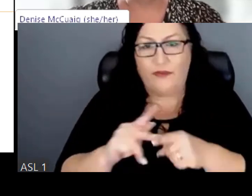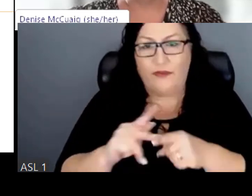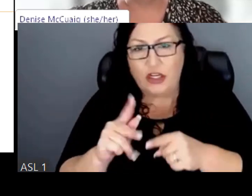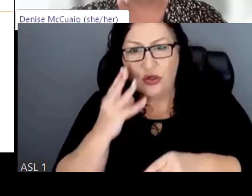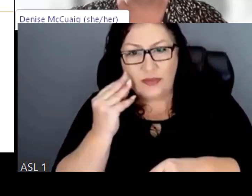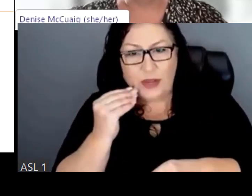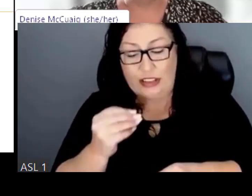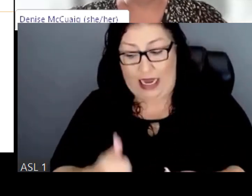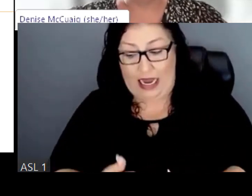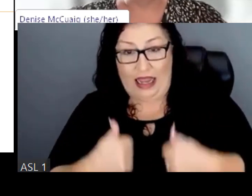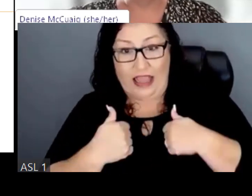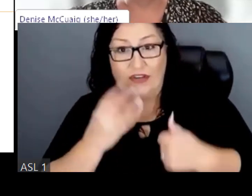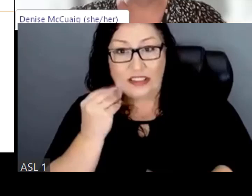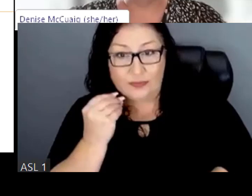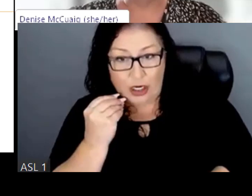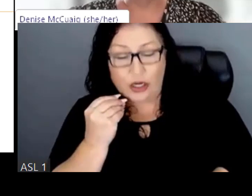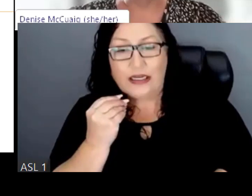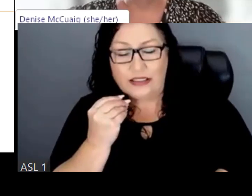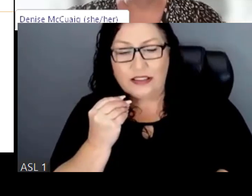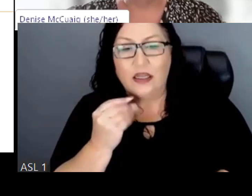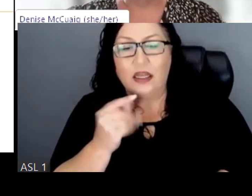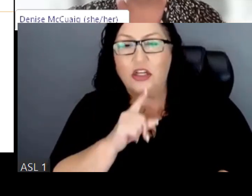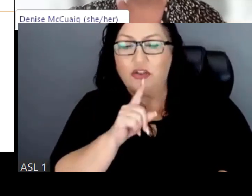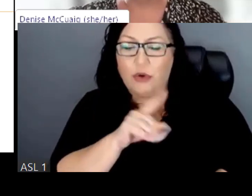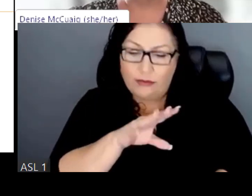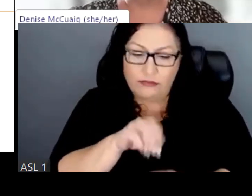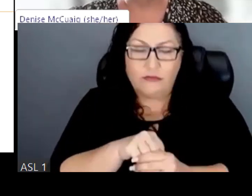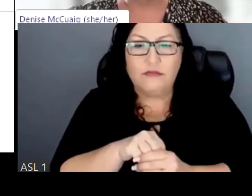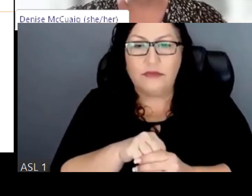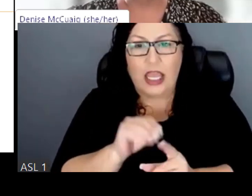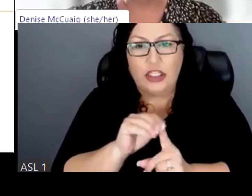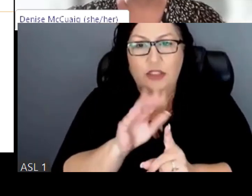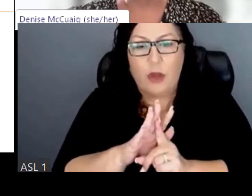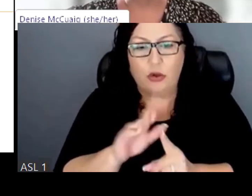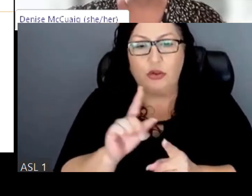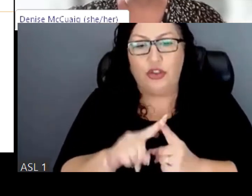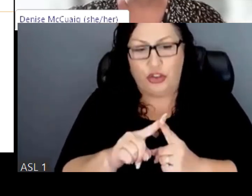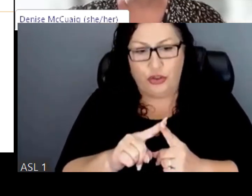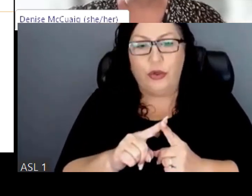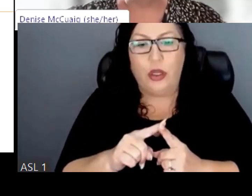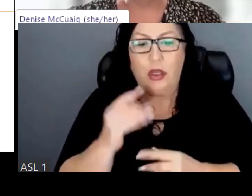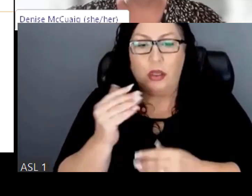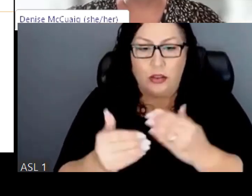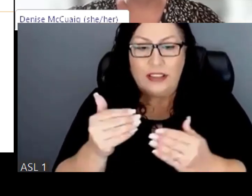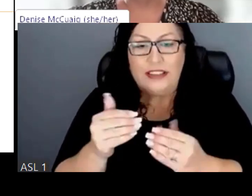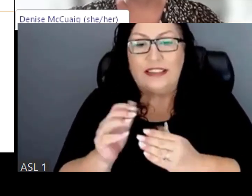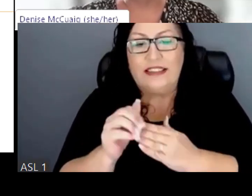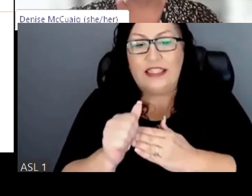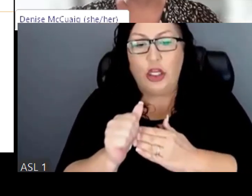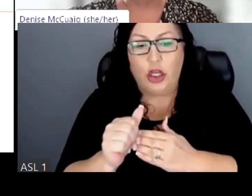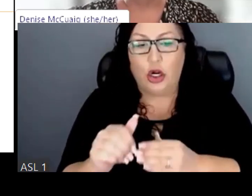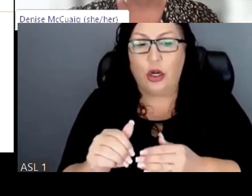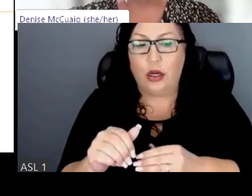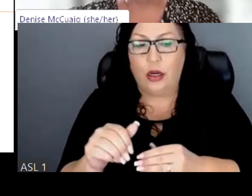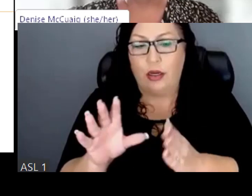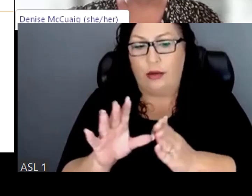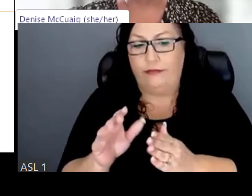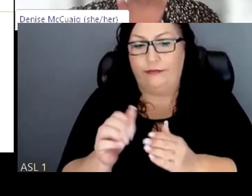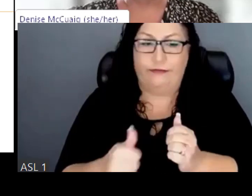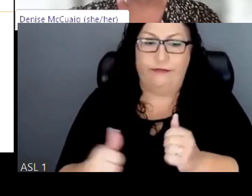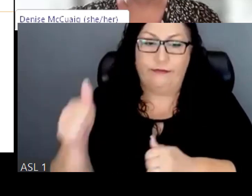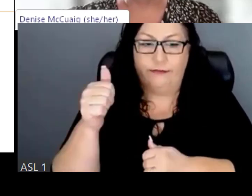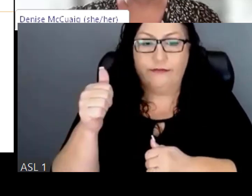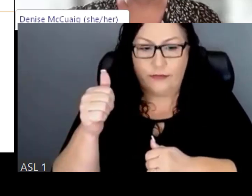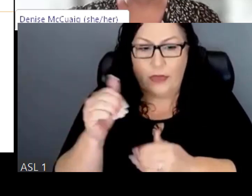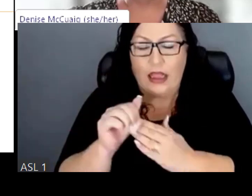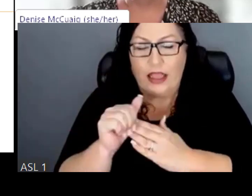professional experience, and lived experience has exposed them to progressively senior leadership opportunities in a